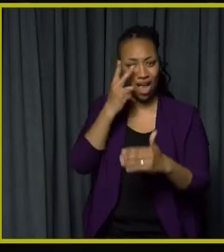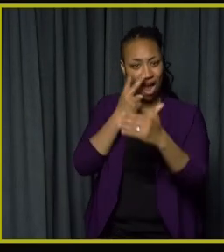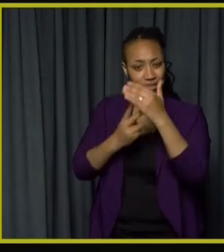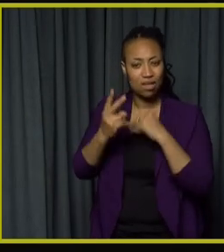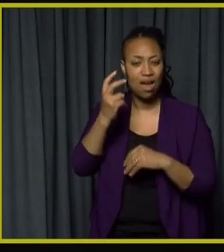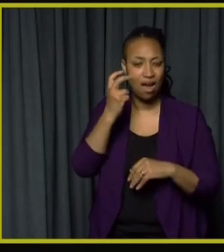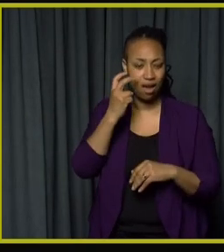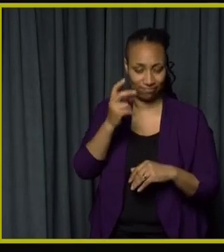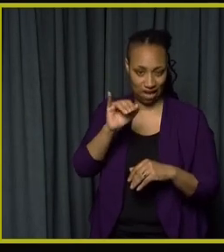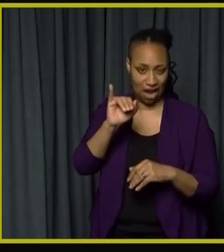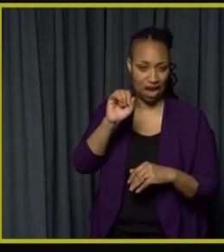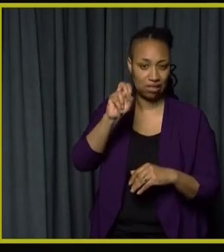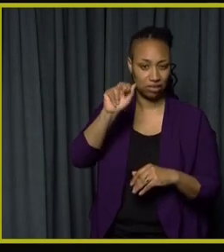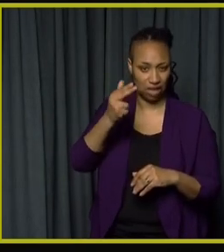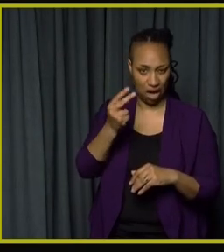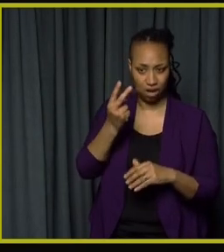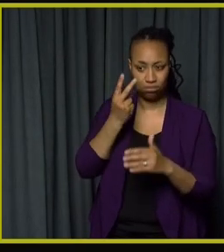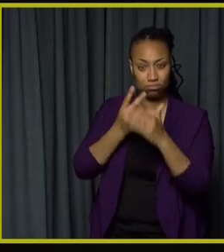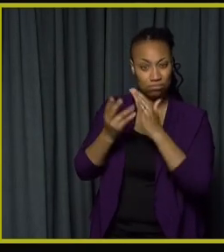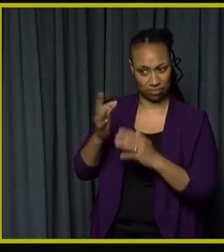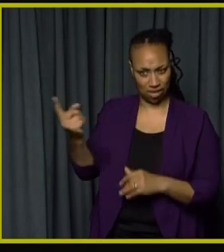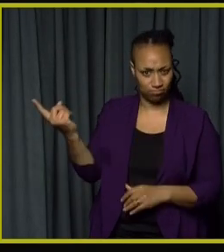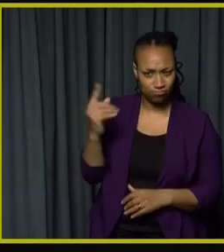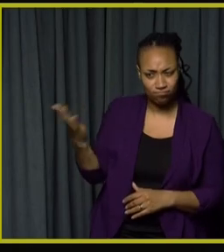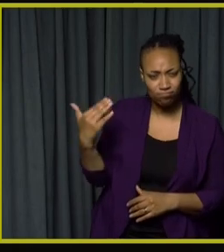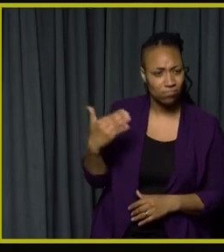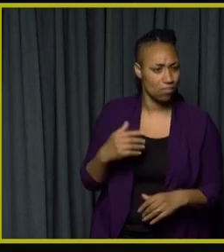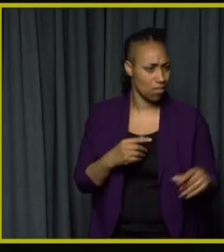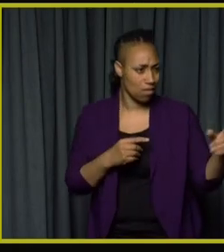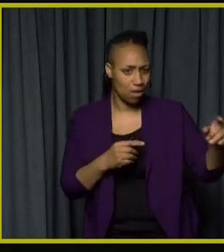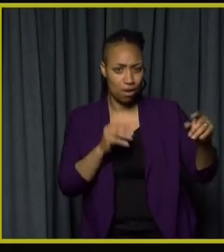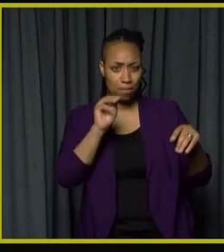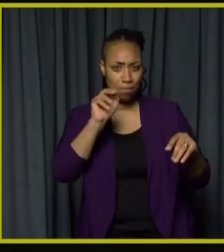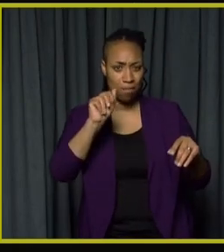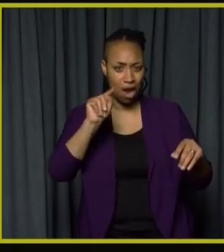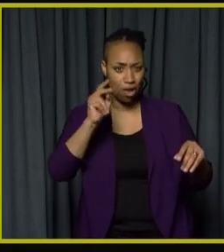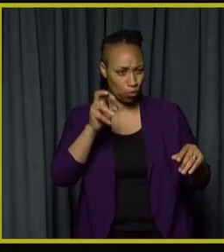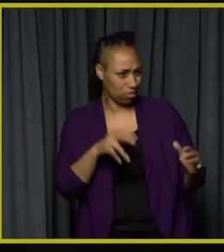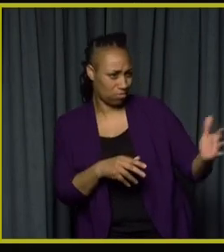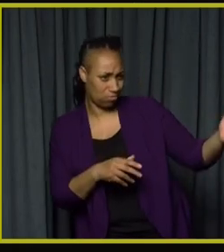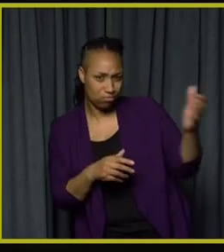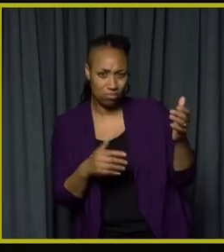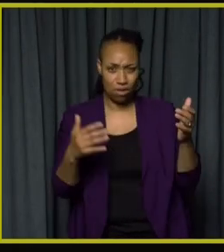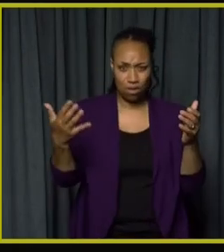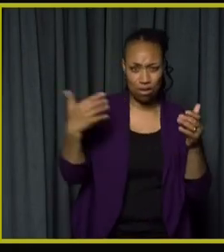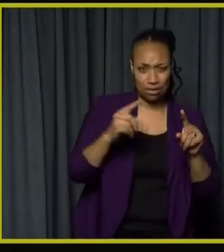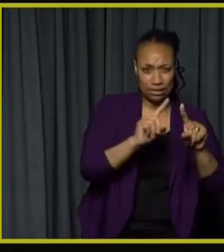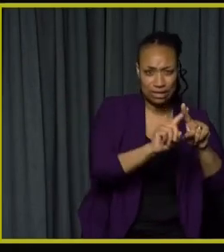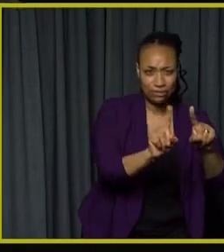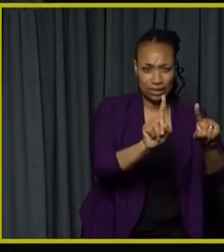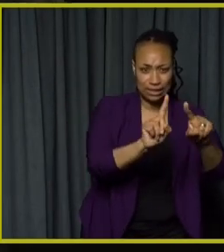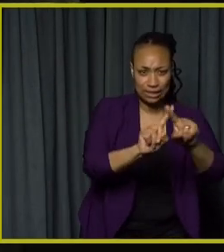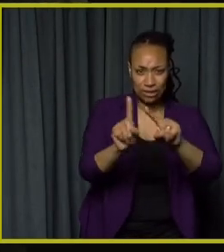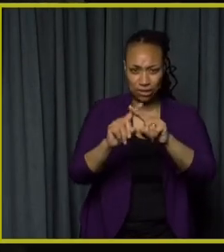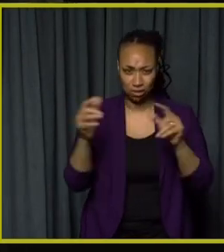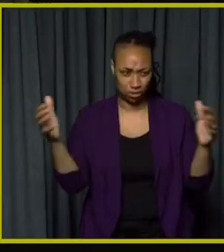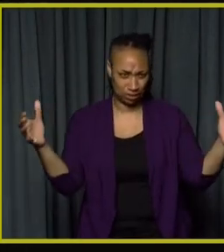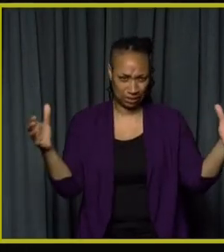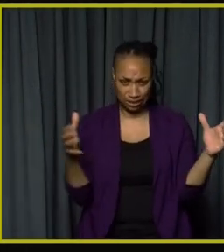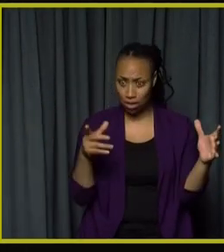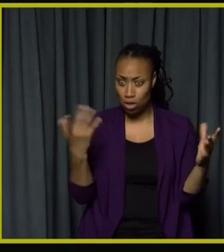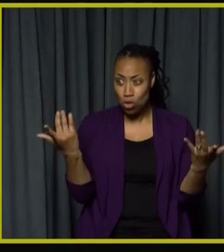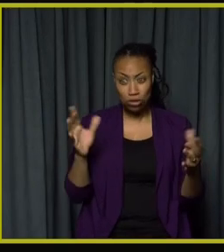poor, freedom to the prisoner, recovery of sight to the blind, release to the oppressed, healing to the brokenhearted,